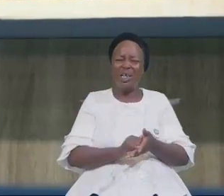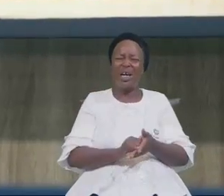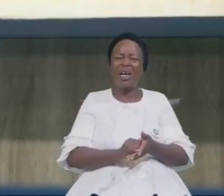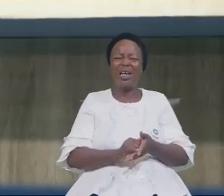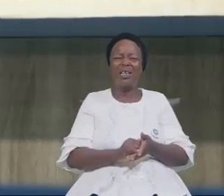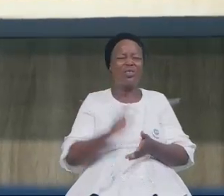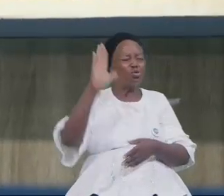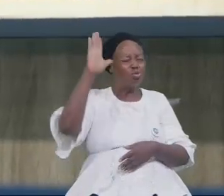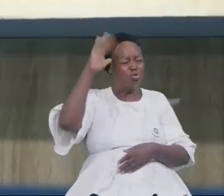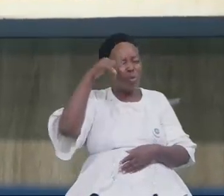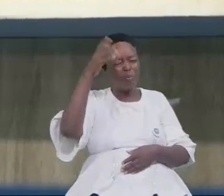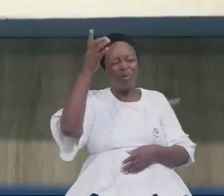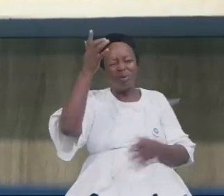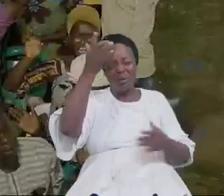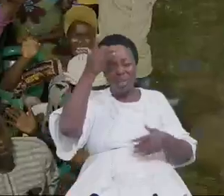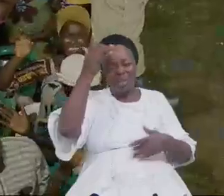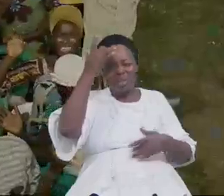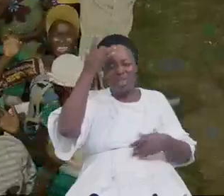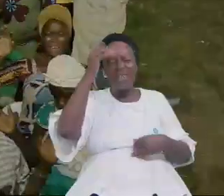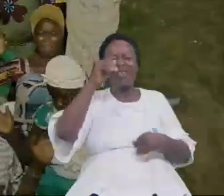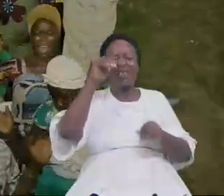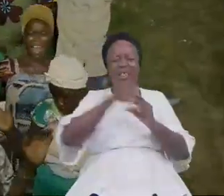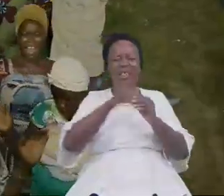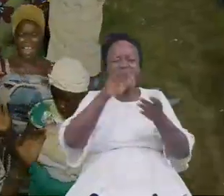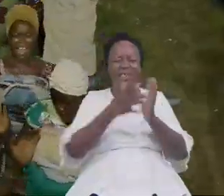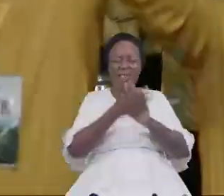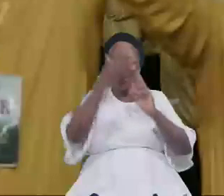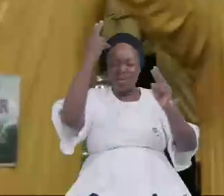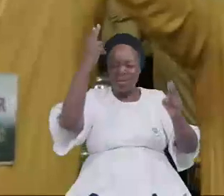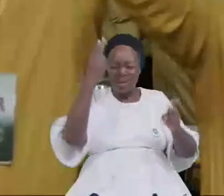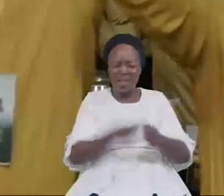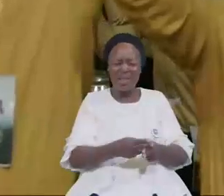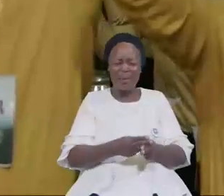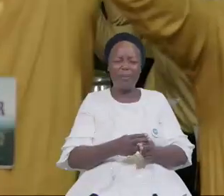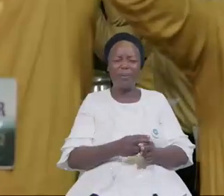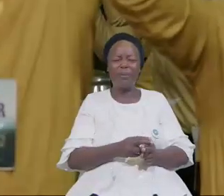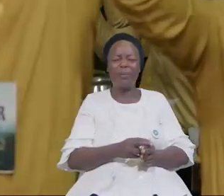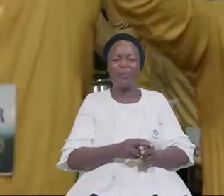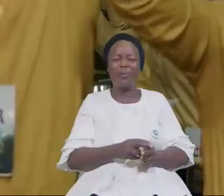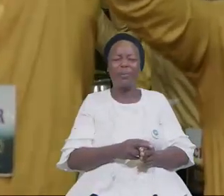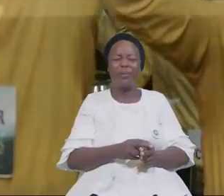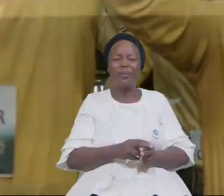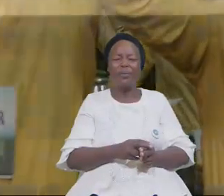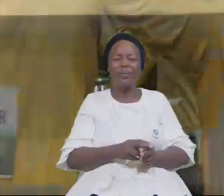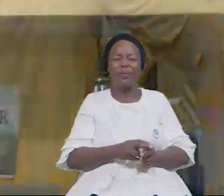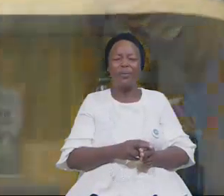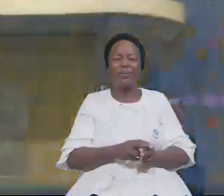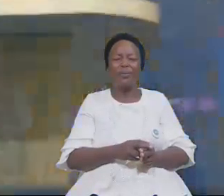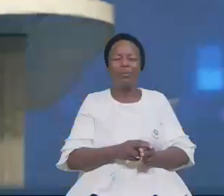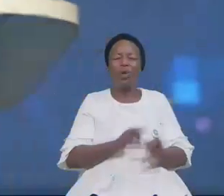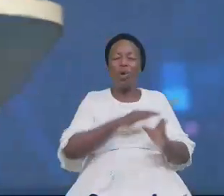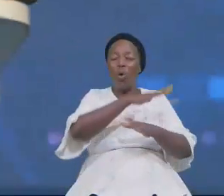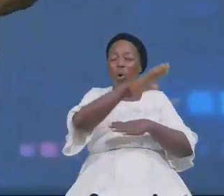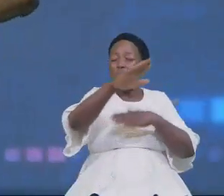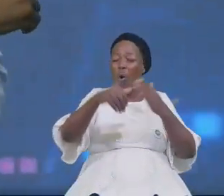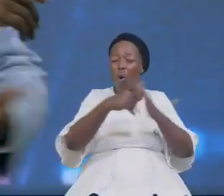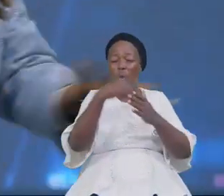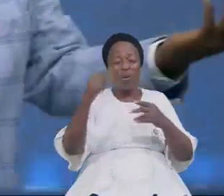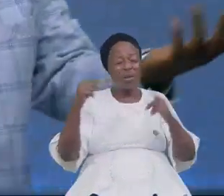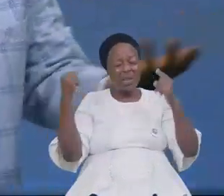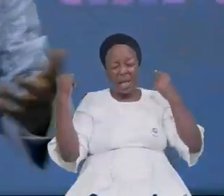sickness, disease, in Jesus' name. All the pains in